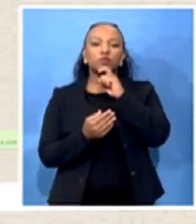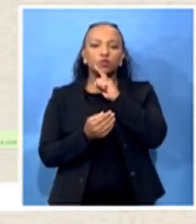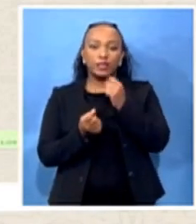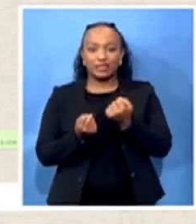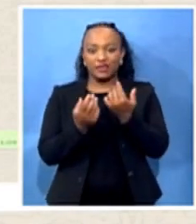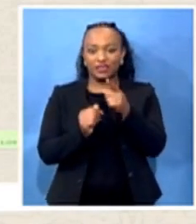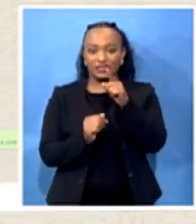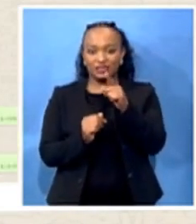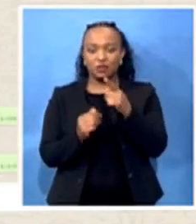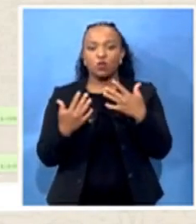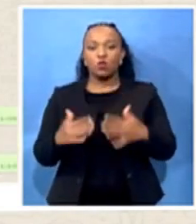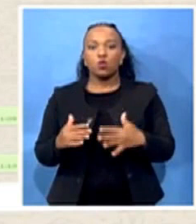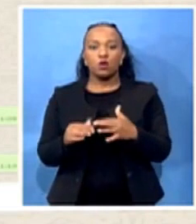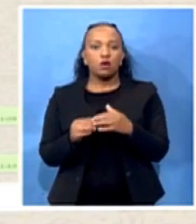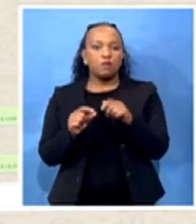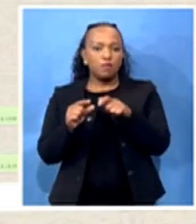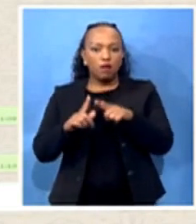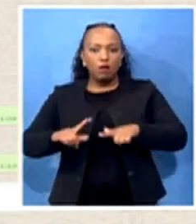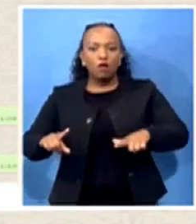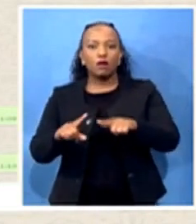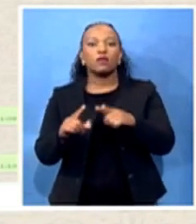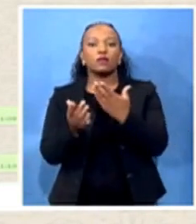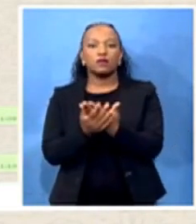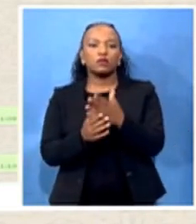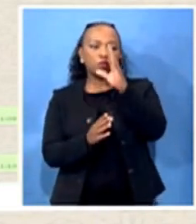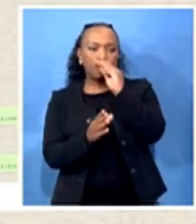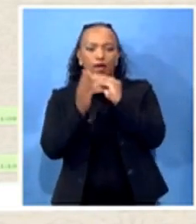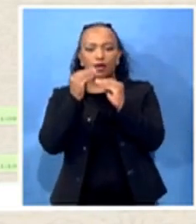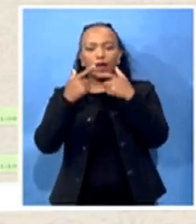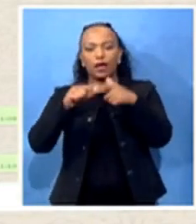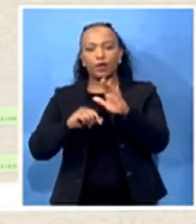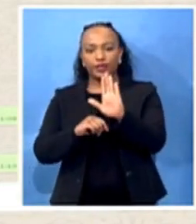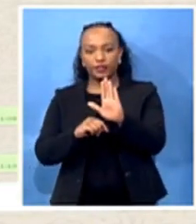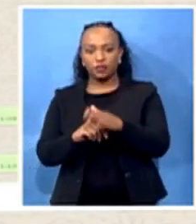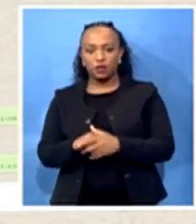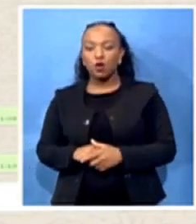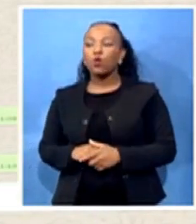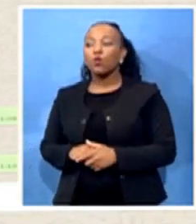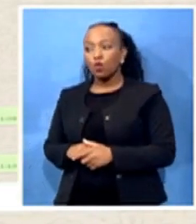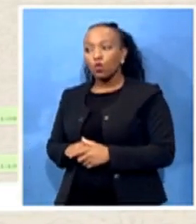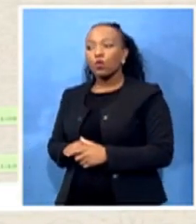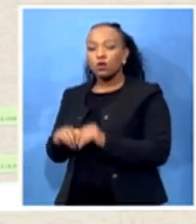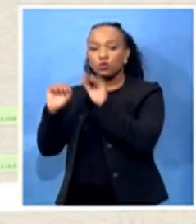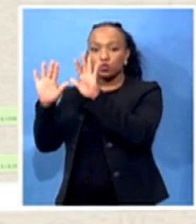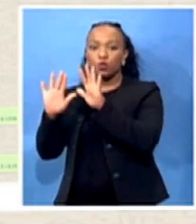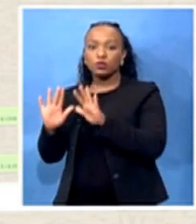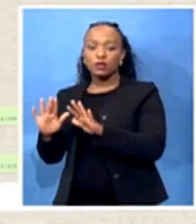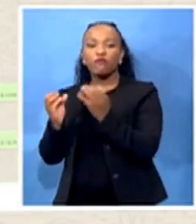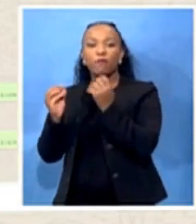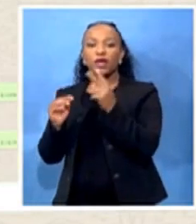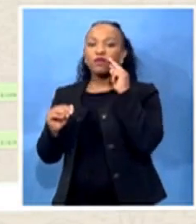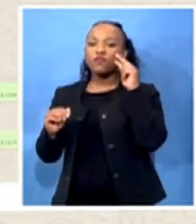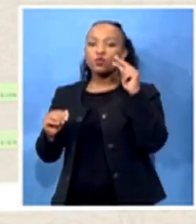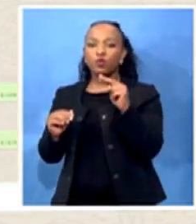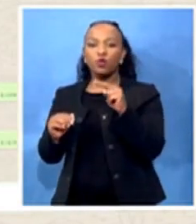them towards learning the language. It's truly awesome. And for those viewers of ours who might miss this